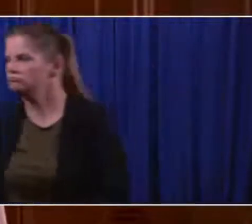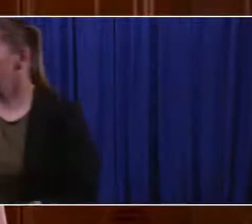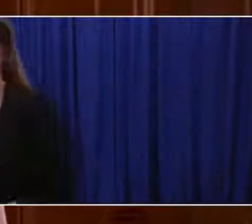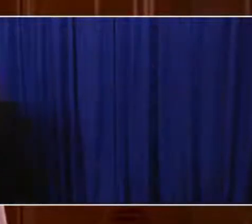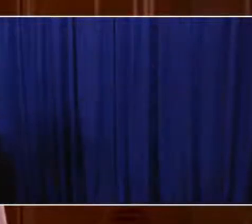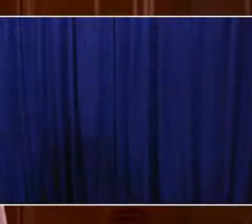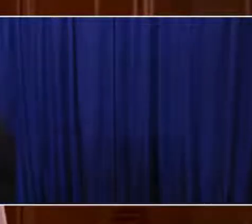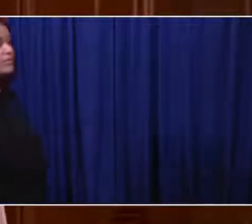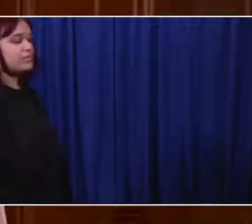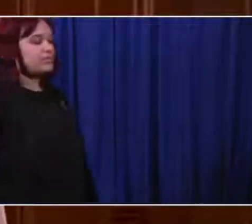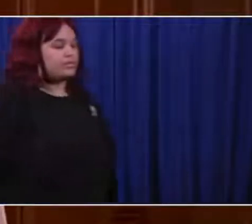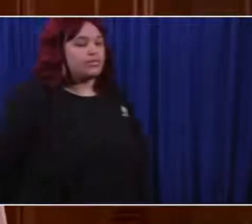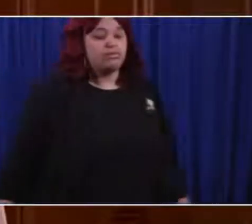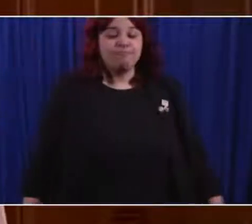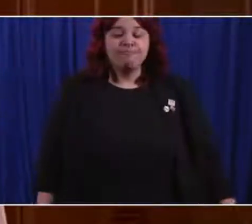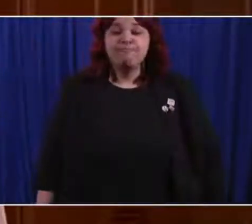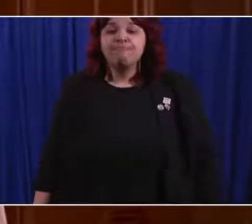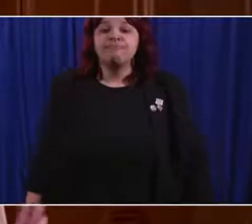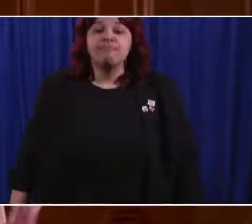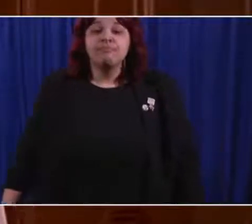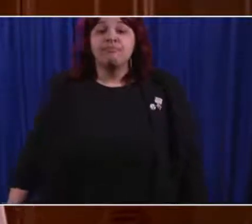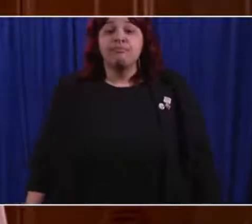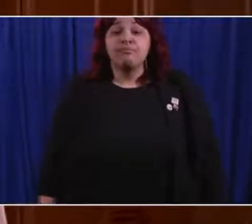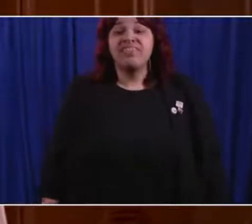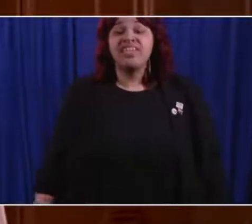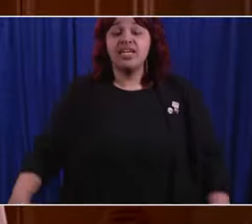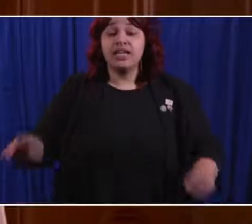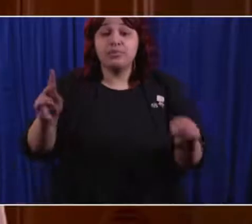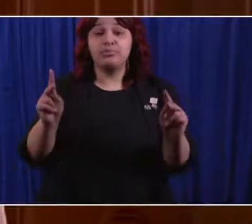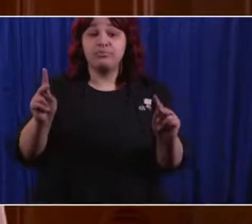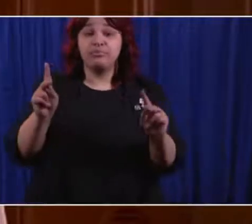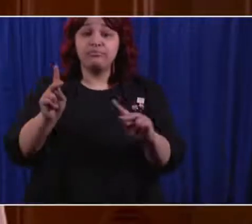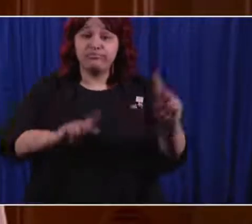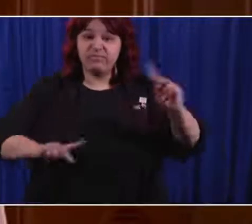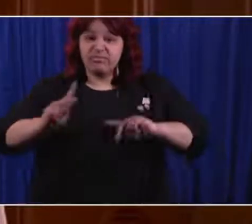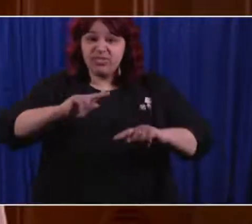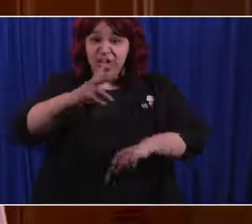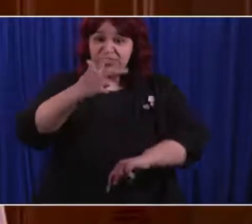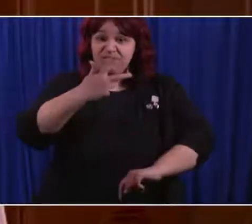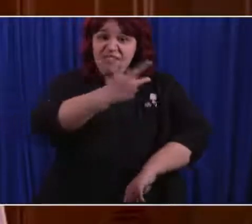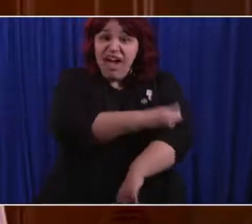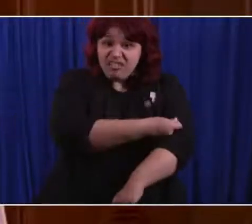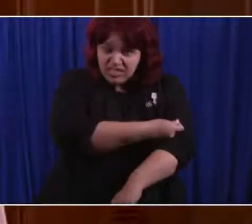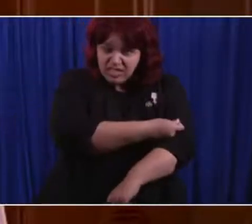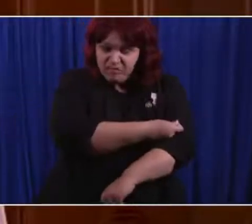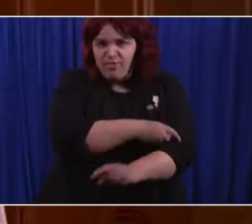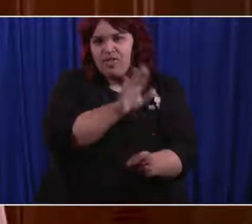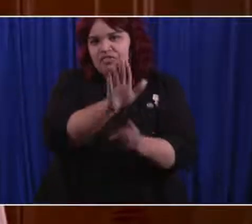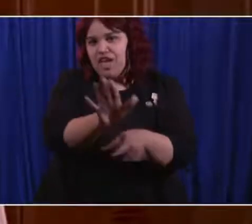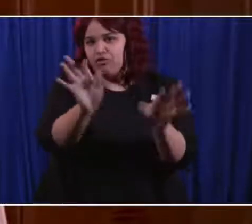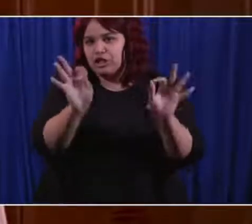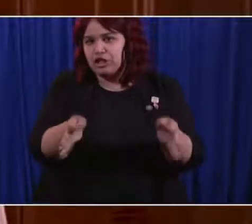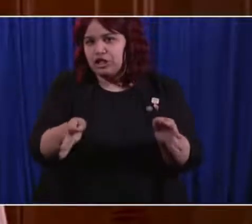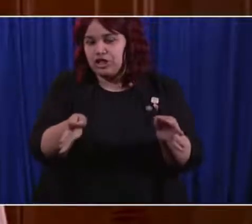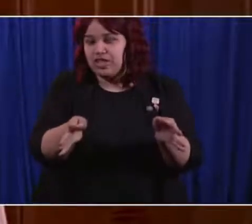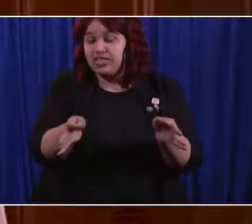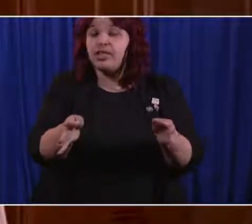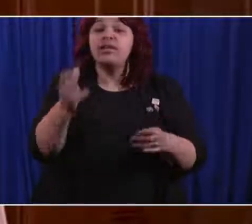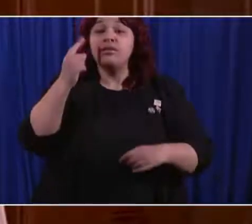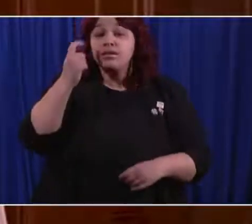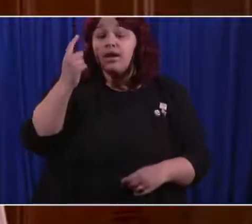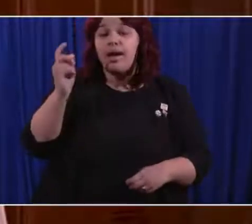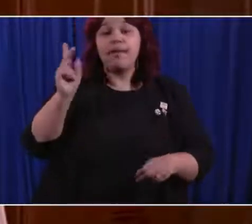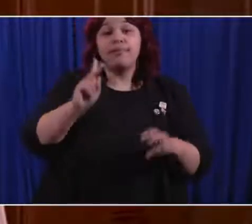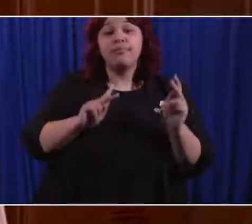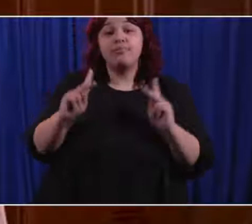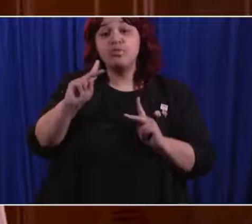anybody to get the vaccine. This is an individual choice. These individuals are minors,